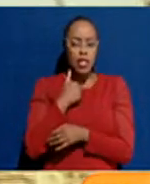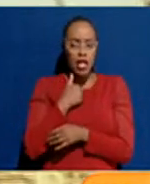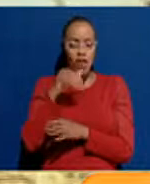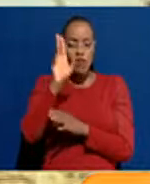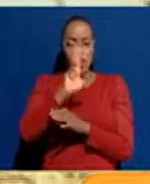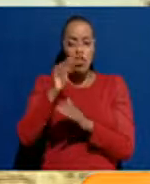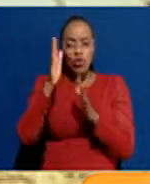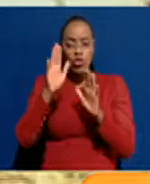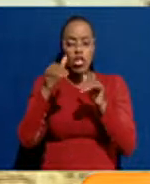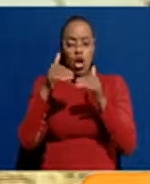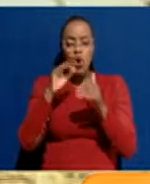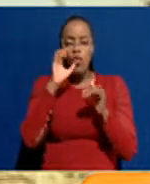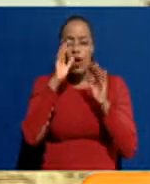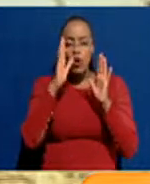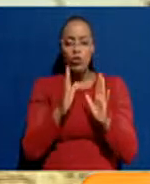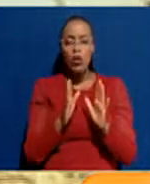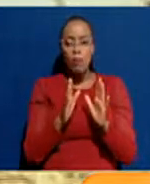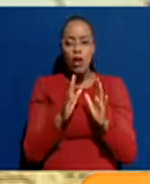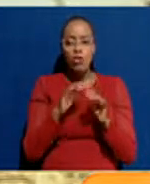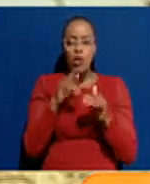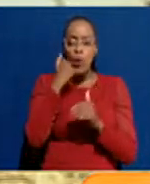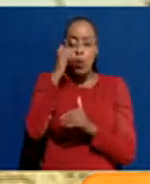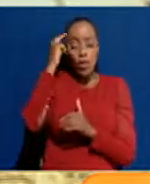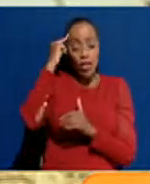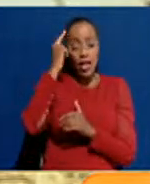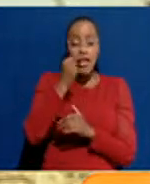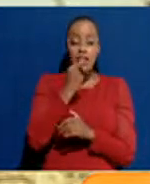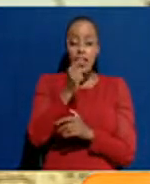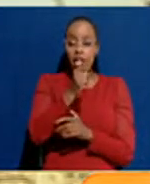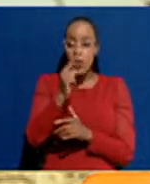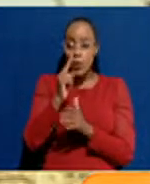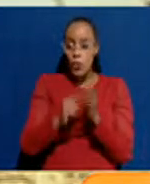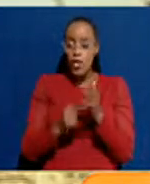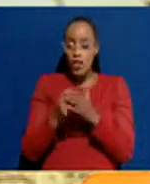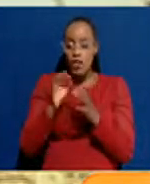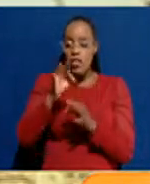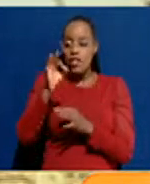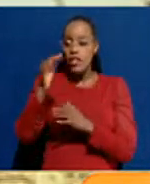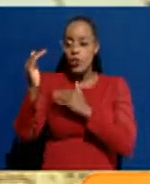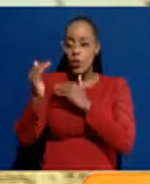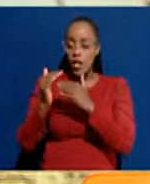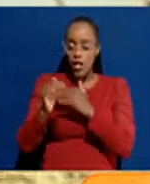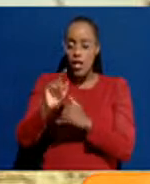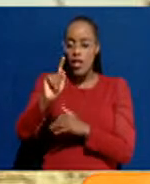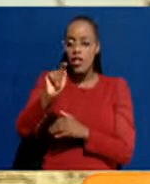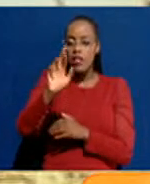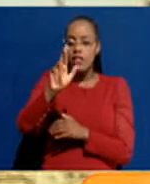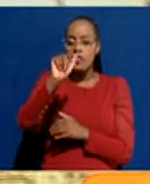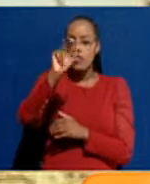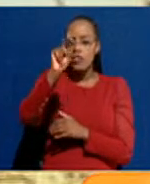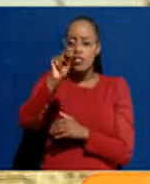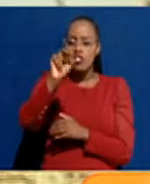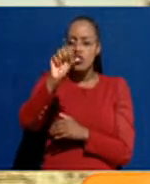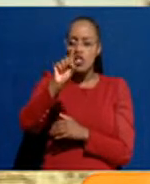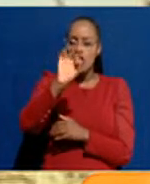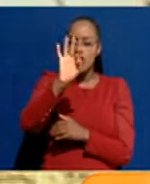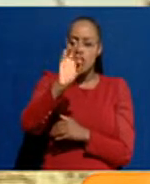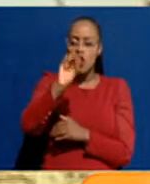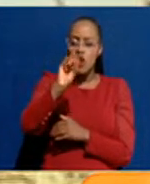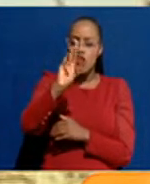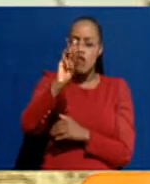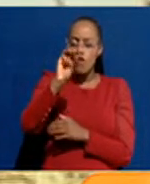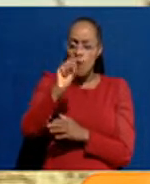users or consumers who think, and they'll tell you that the distance to the nearest transformer is this particular distance. But the challenge there would